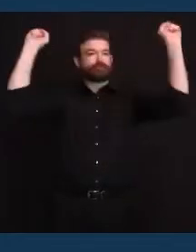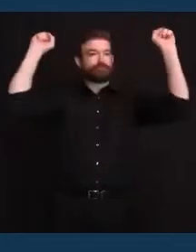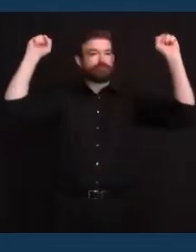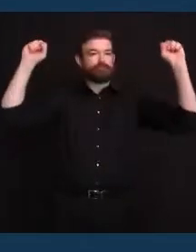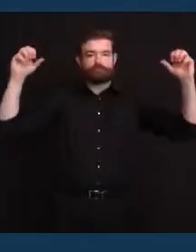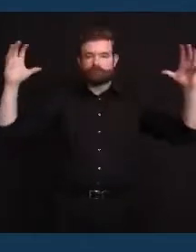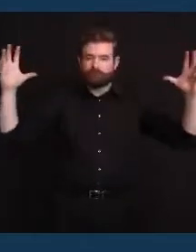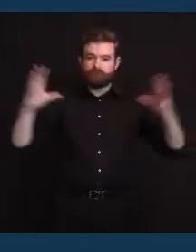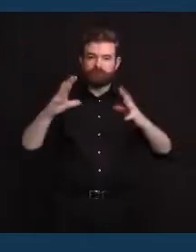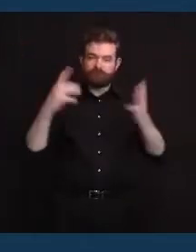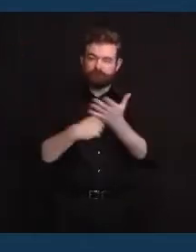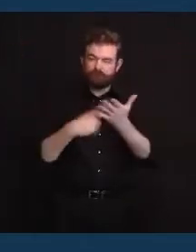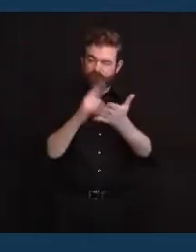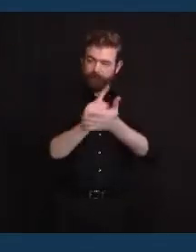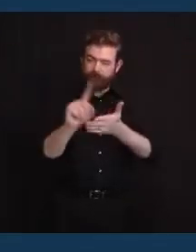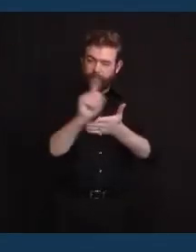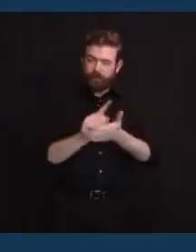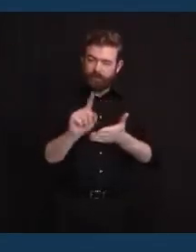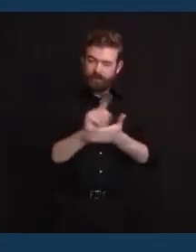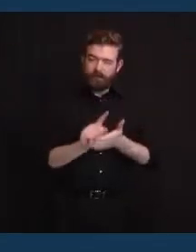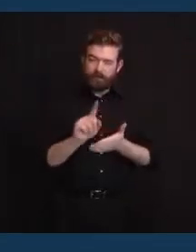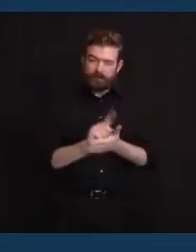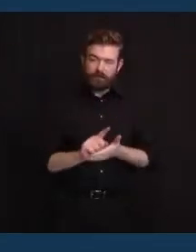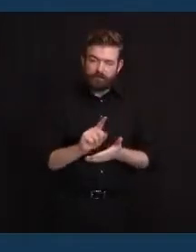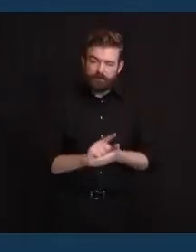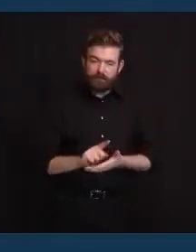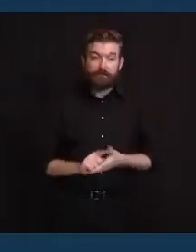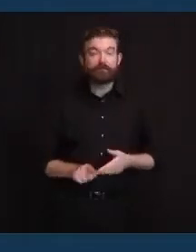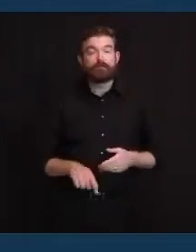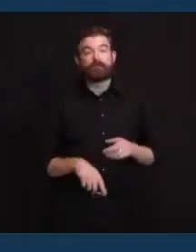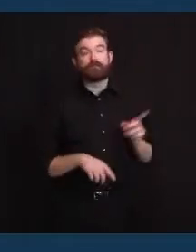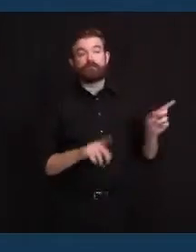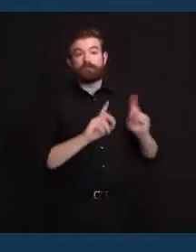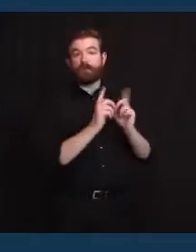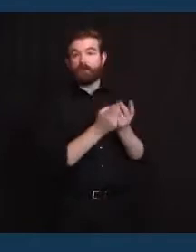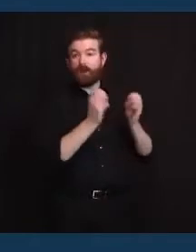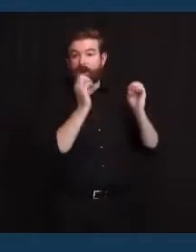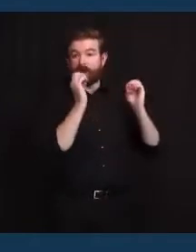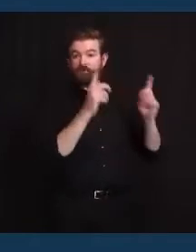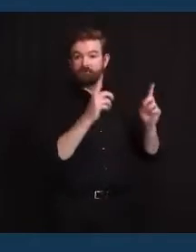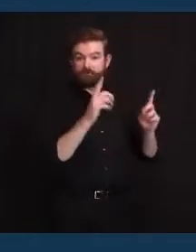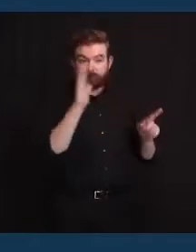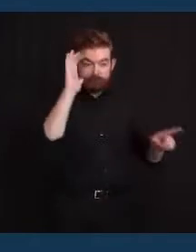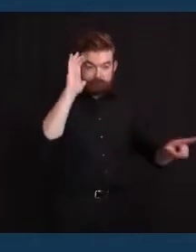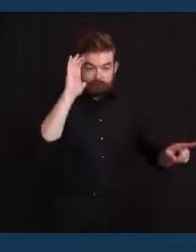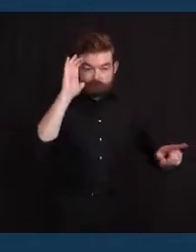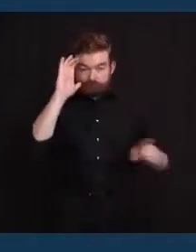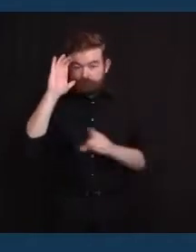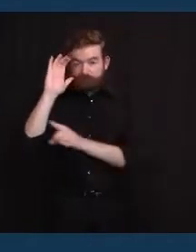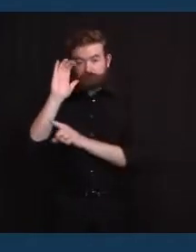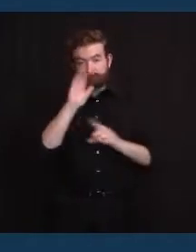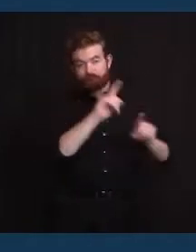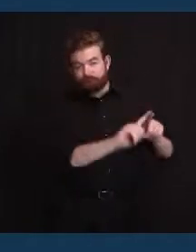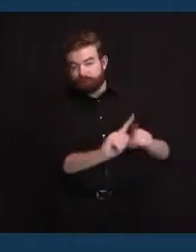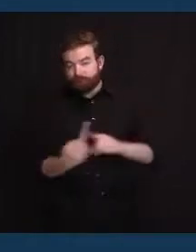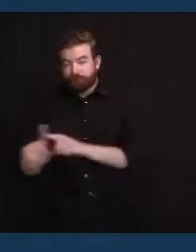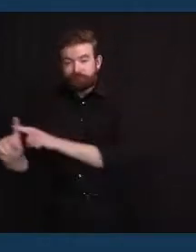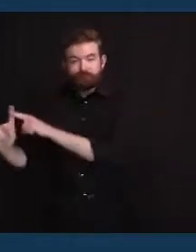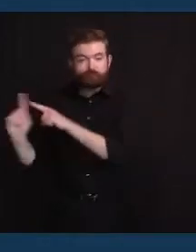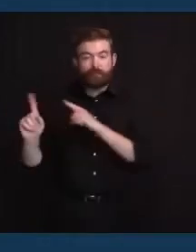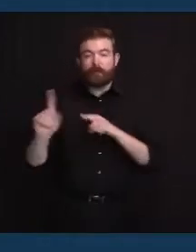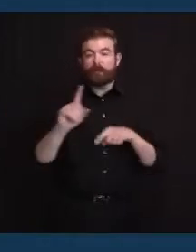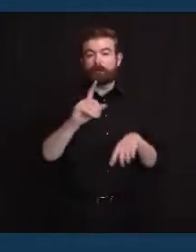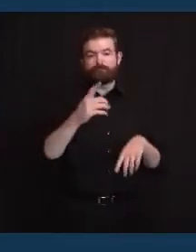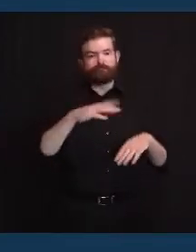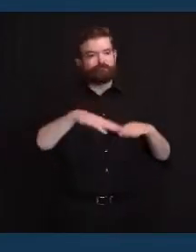organizations and more than 300 superintendents, and surveyed nearly 300,000 parents and